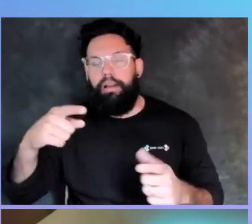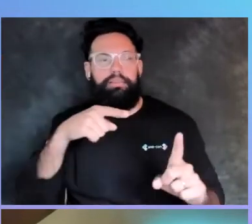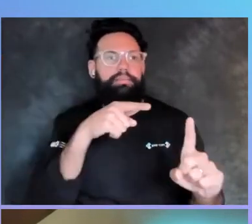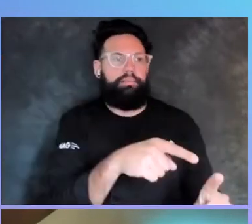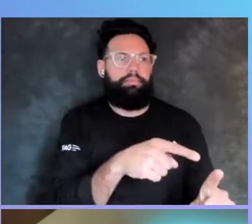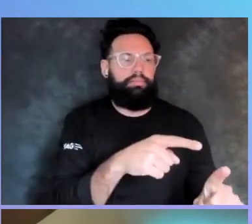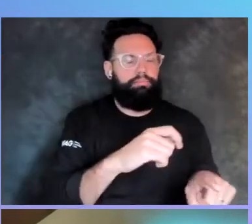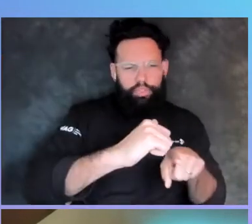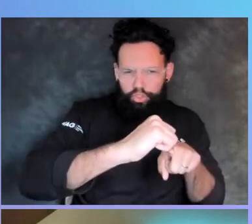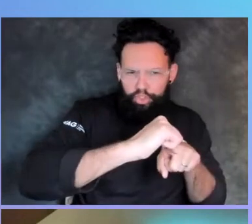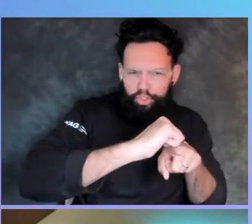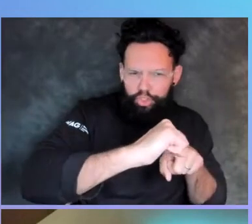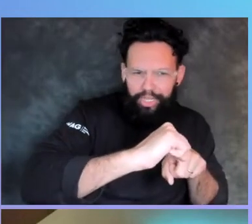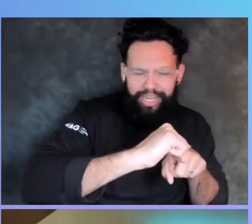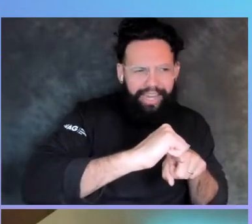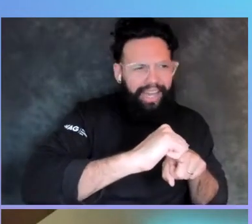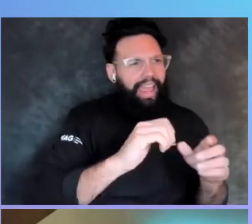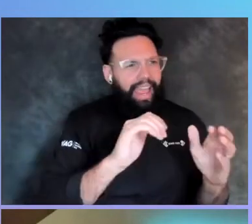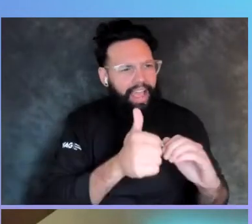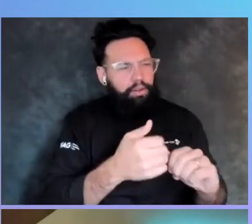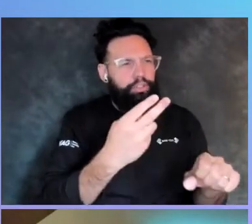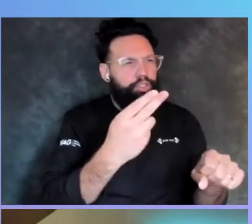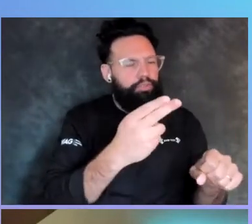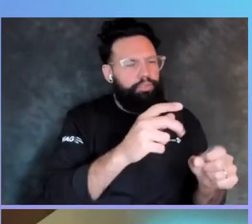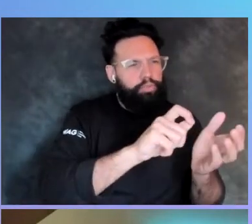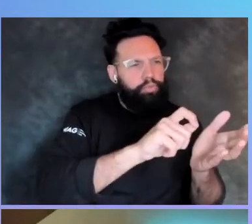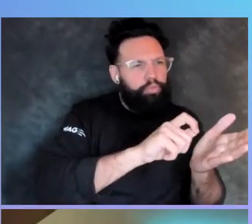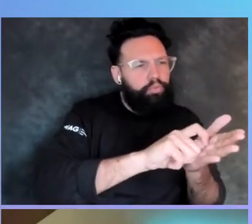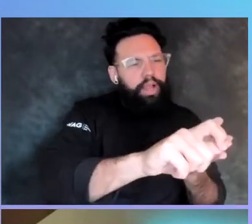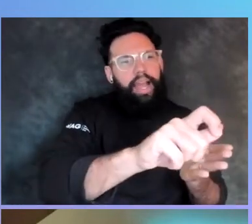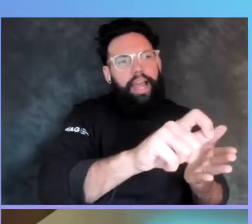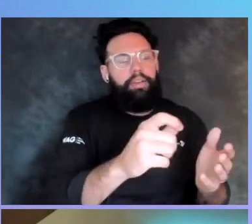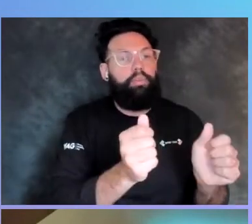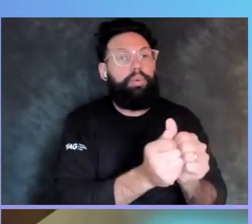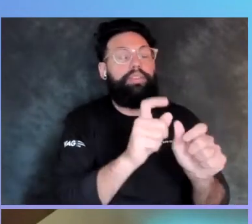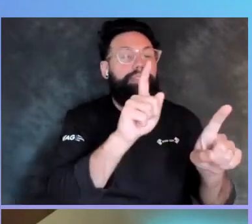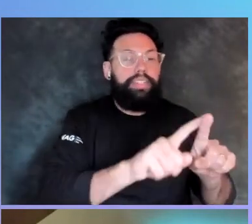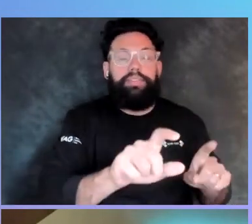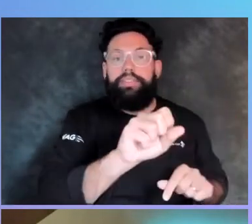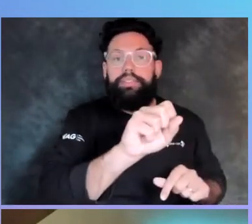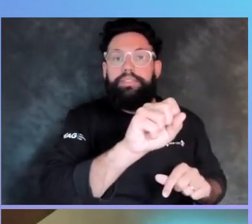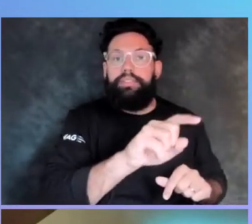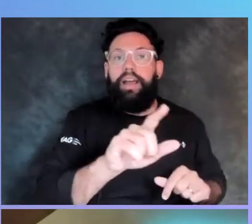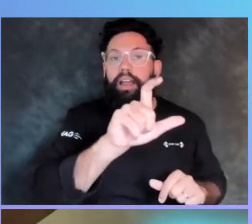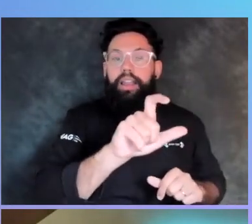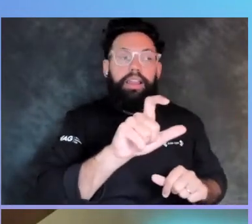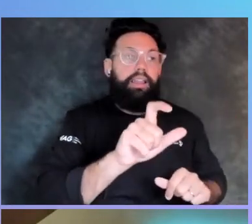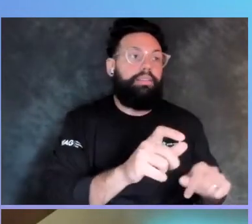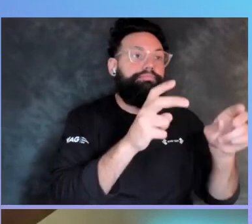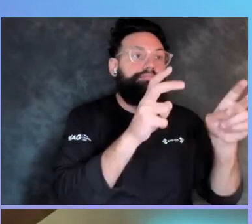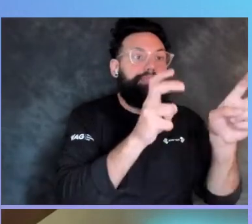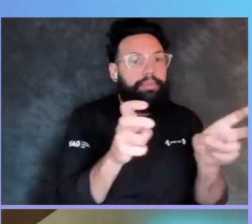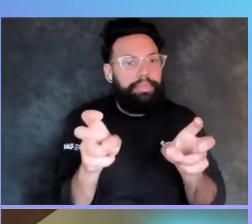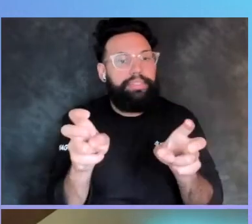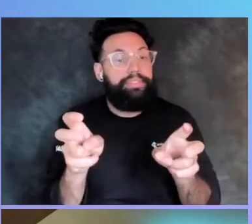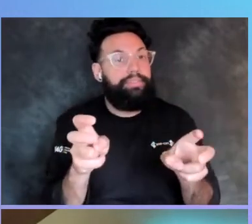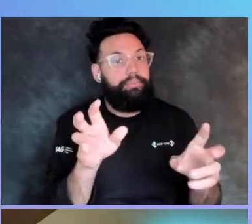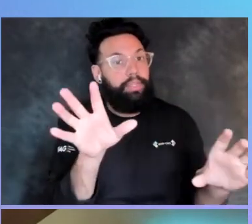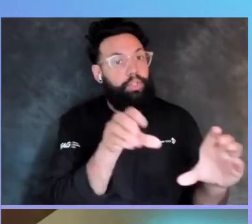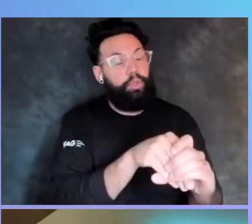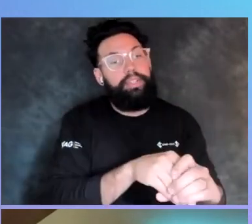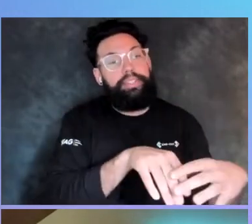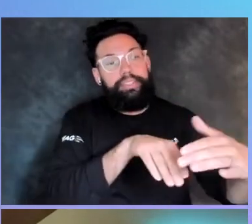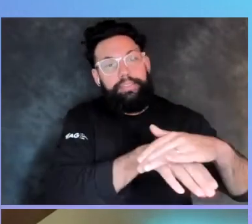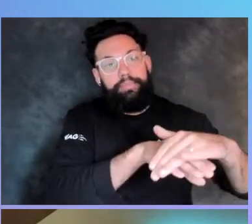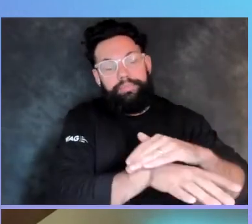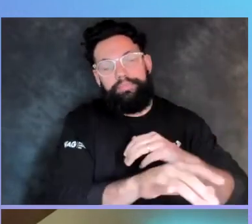on writing across a variety of different styles, fields, and genres. And yes, that includes accessibility. During the